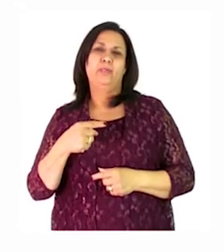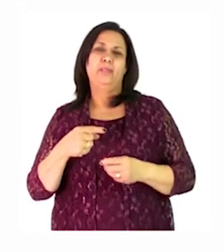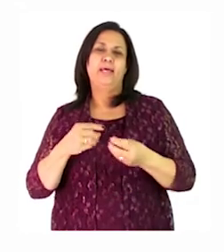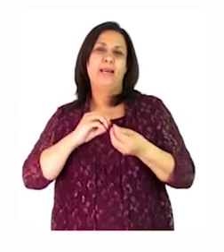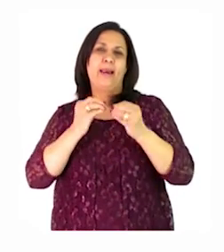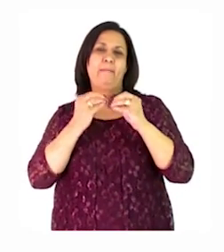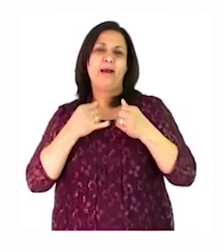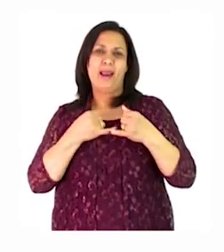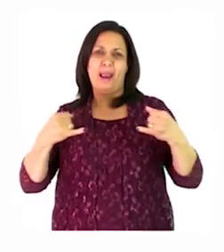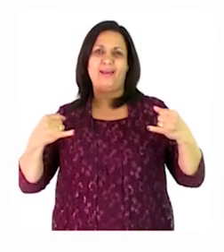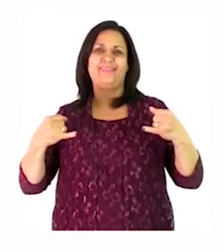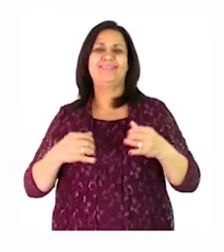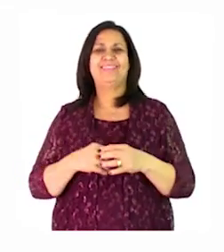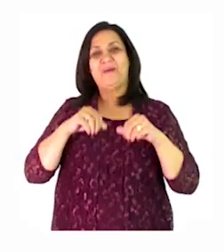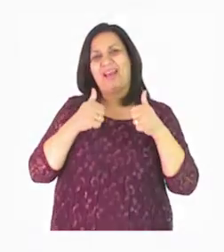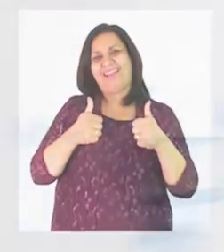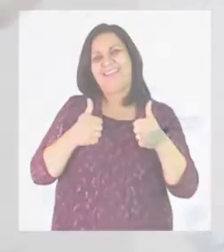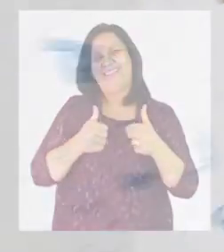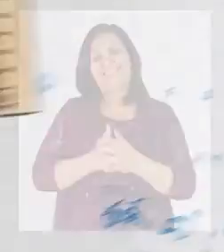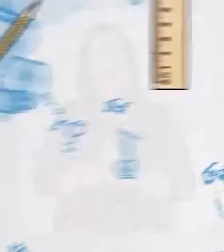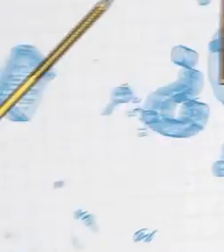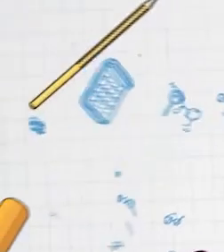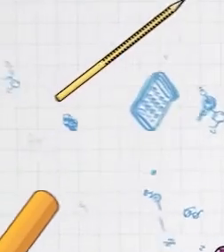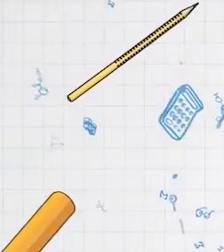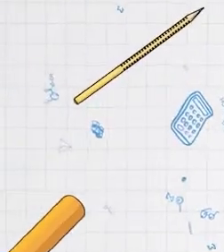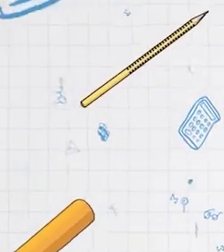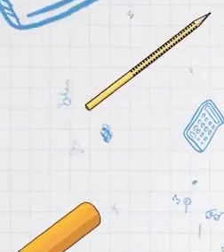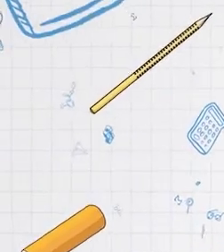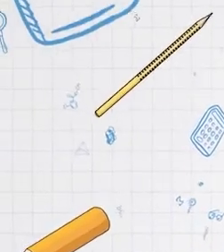line. Well done.